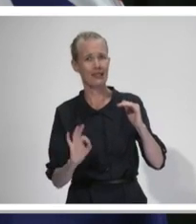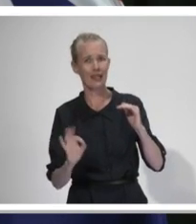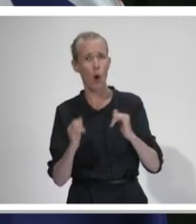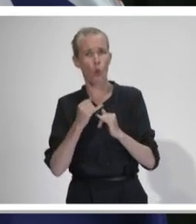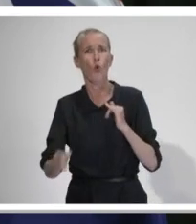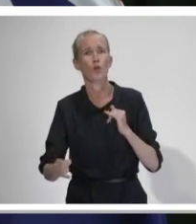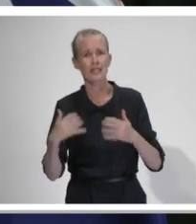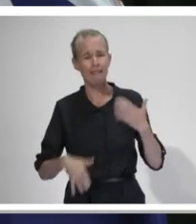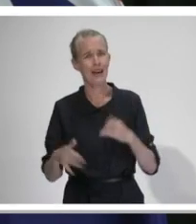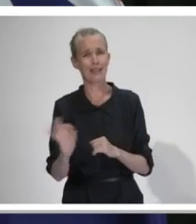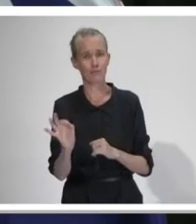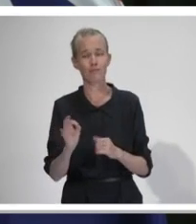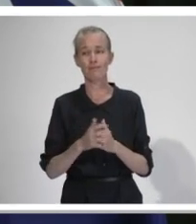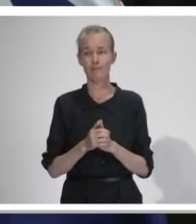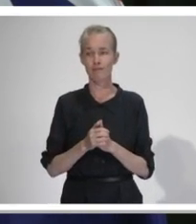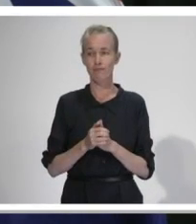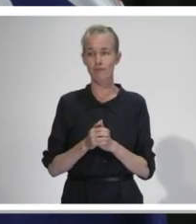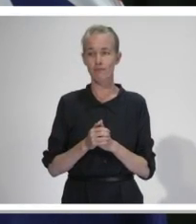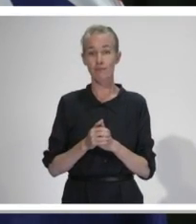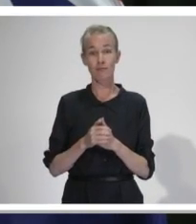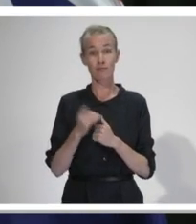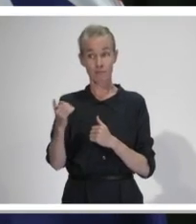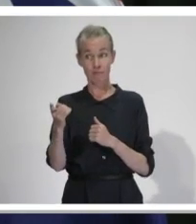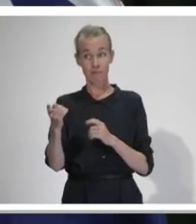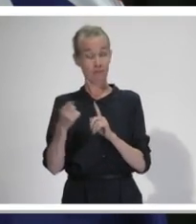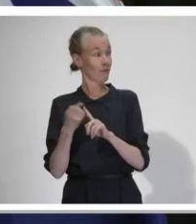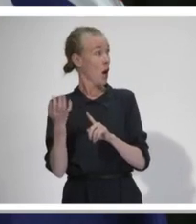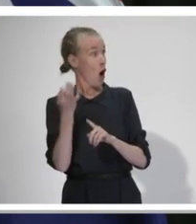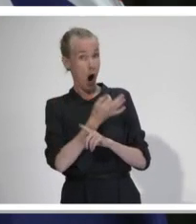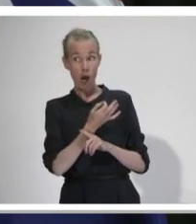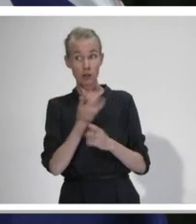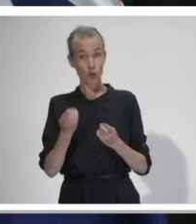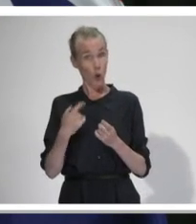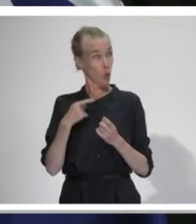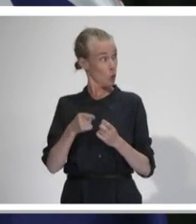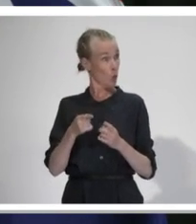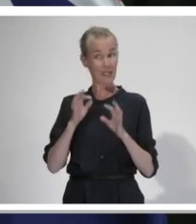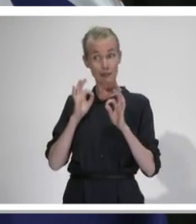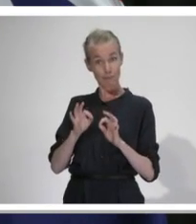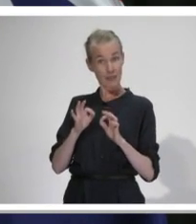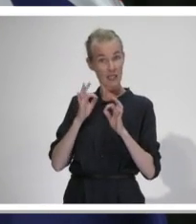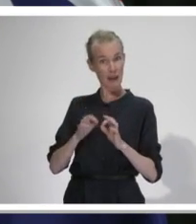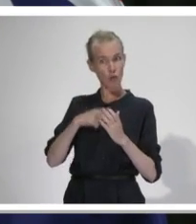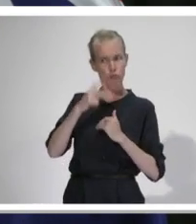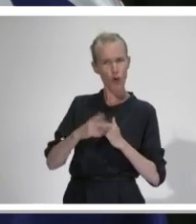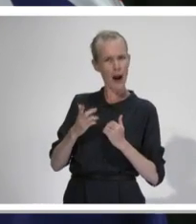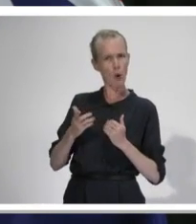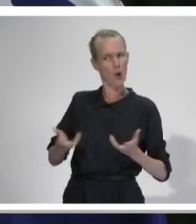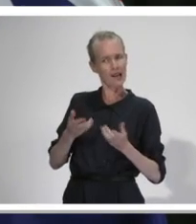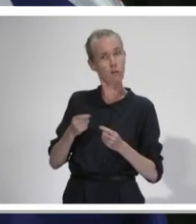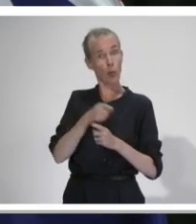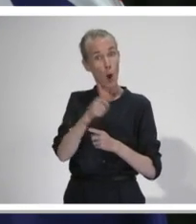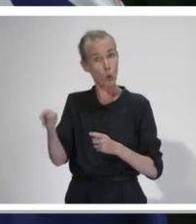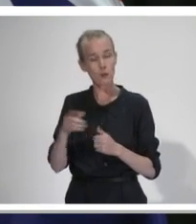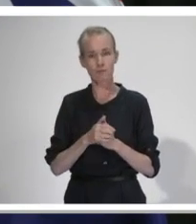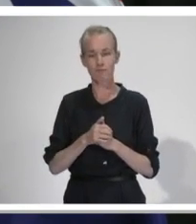is there anything specific that are being done for those communities? Well, I've actually just said that. We've just funded those particular groups